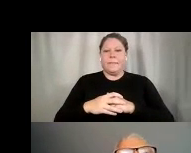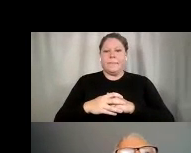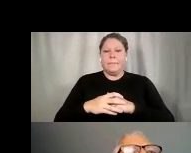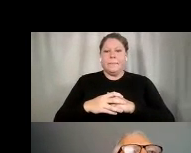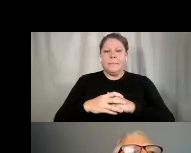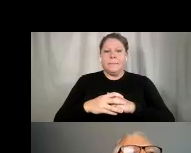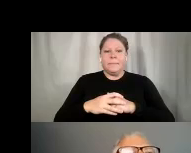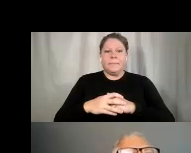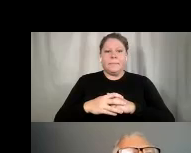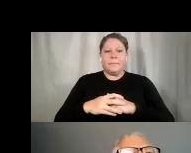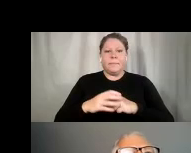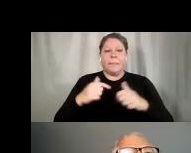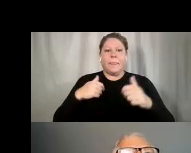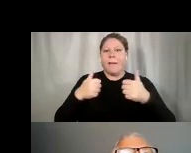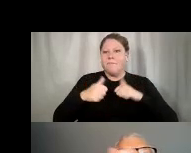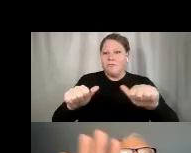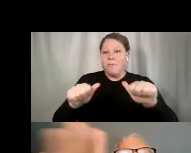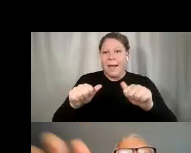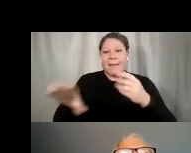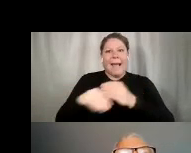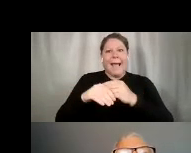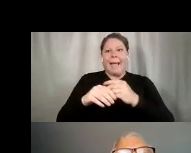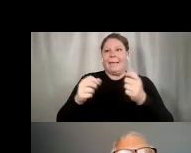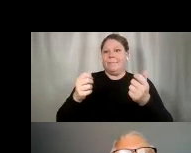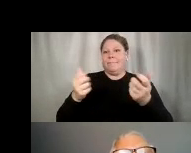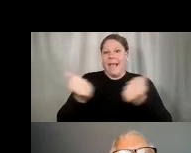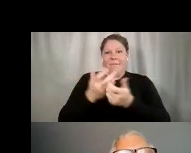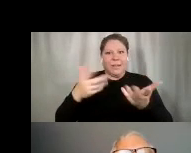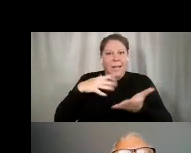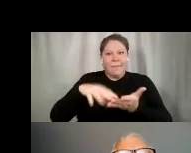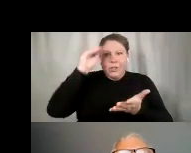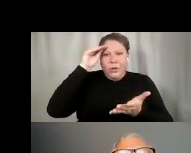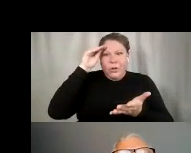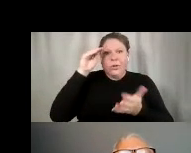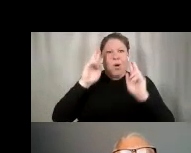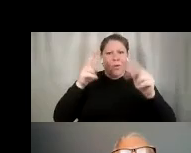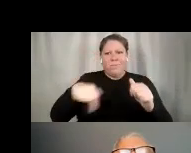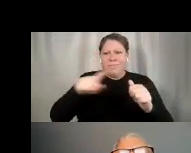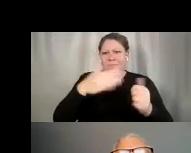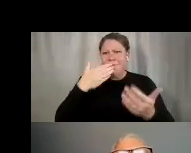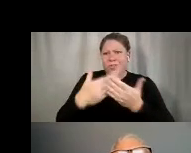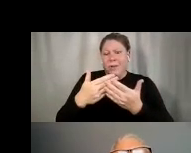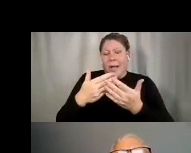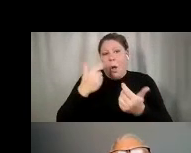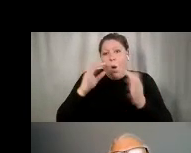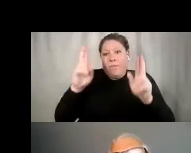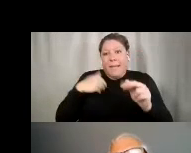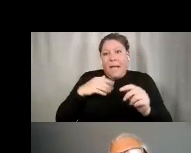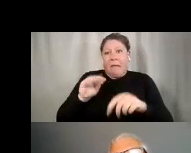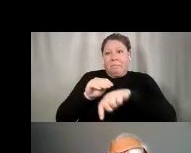I've tried to add in everything that I've learned. Hopefully, is giving you some good ideas to be able to manage change on your